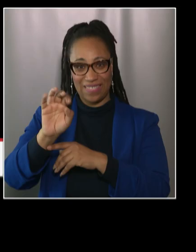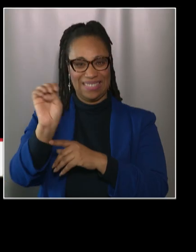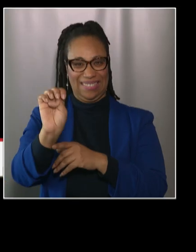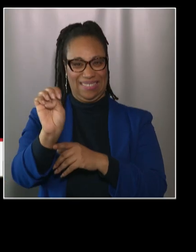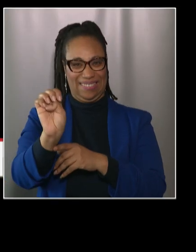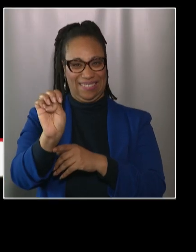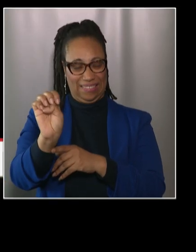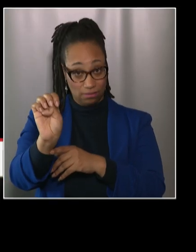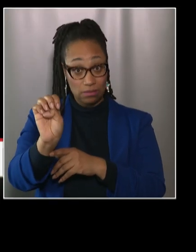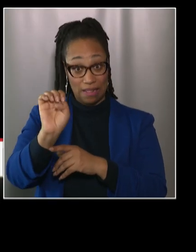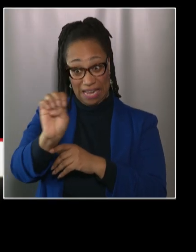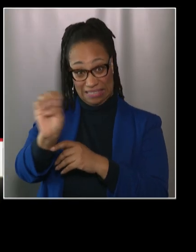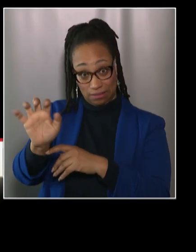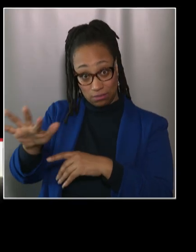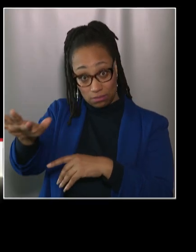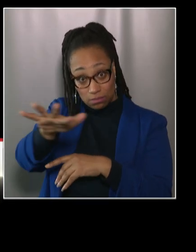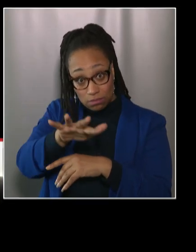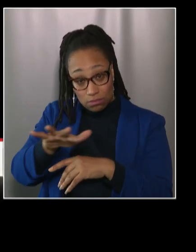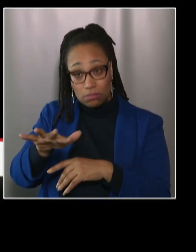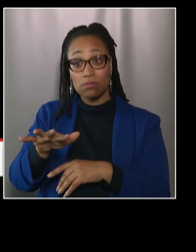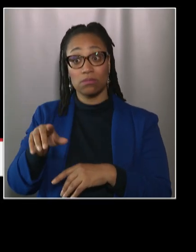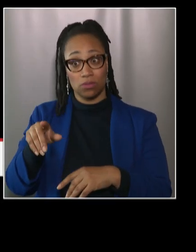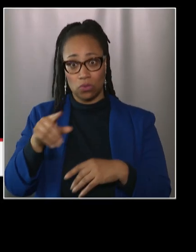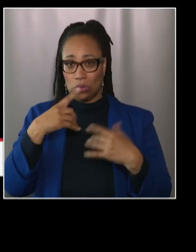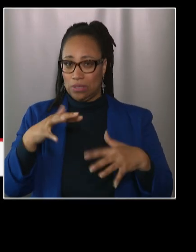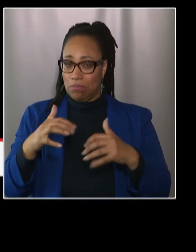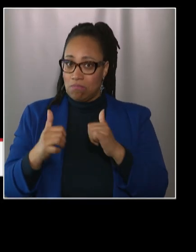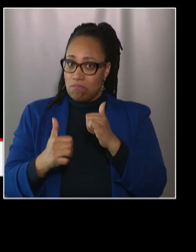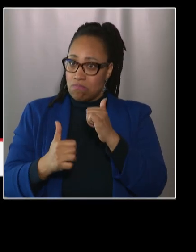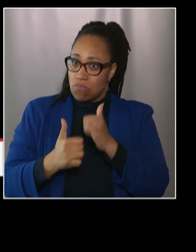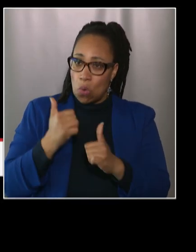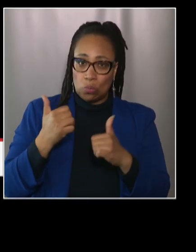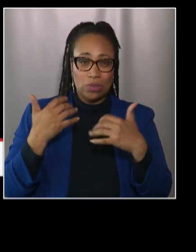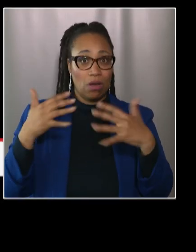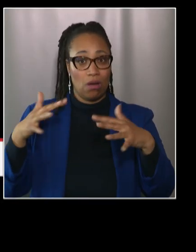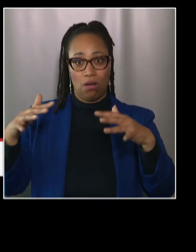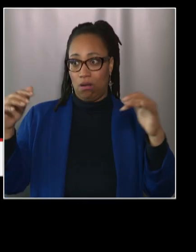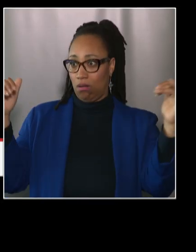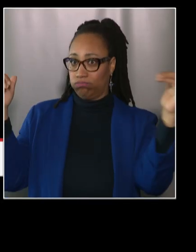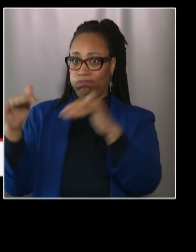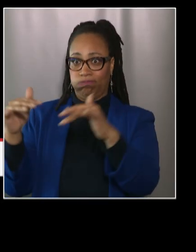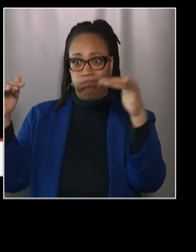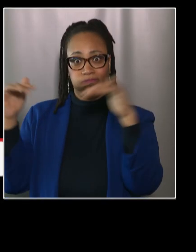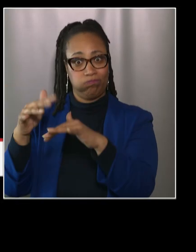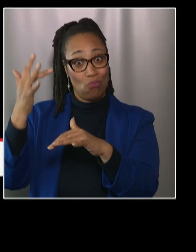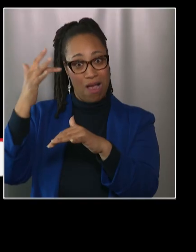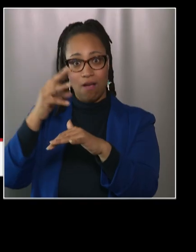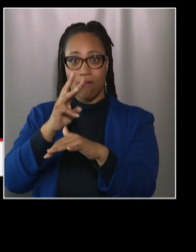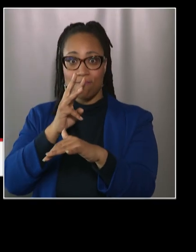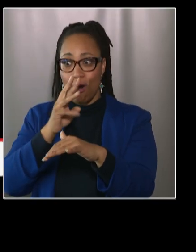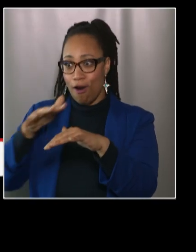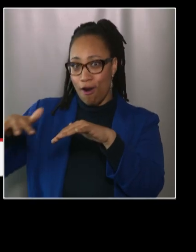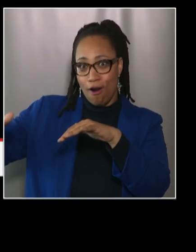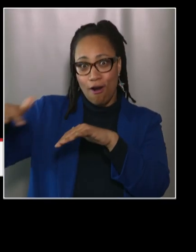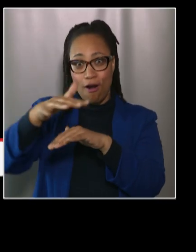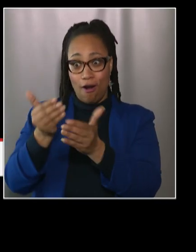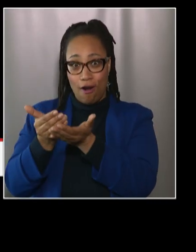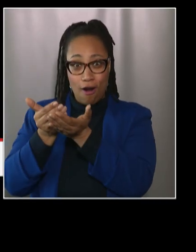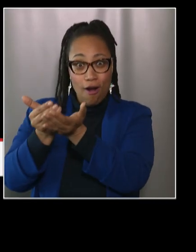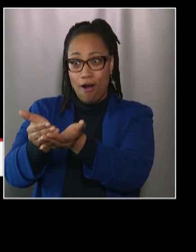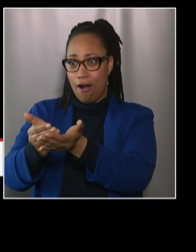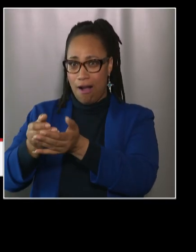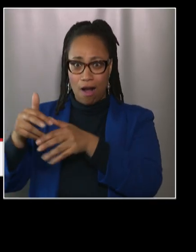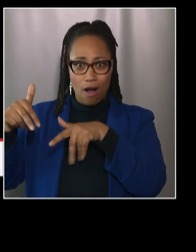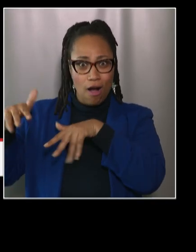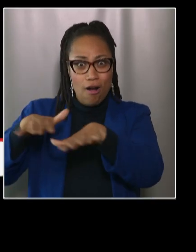strengthening one of the district's most active waterfront destinations. This project will focus on a reconstruction of the East Pier,